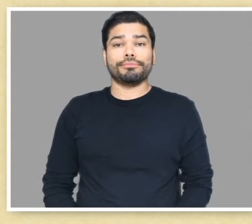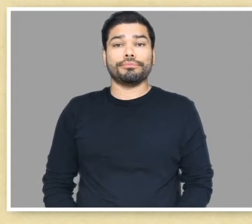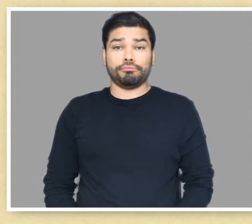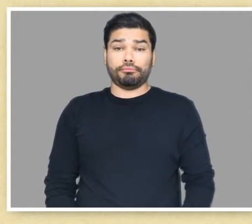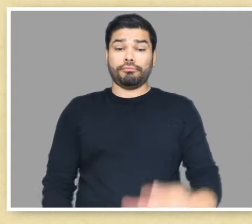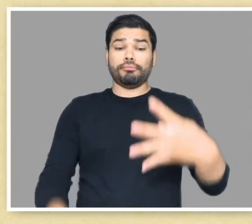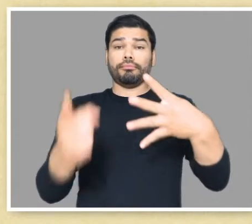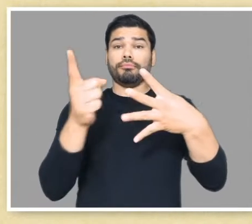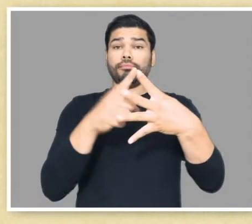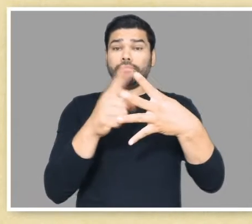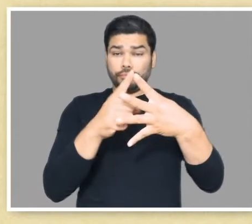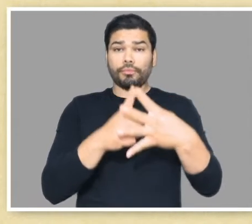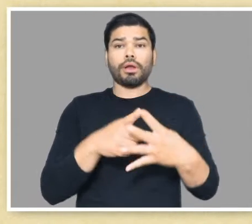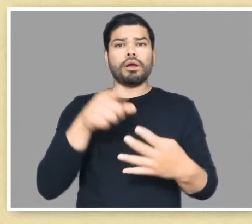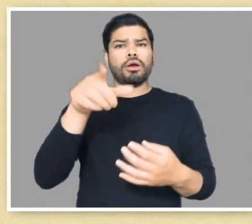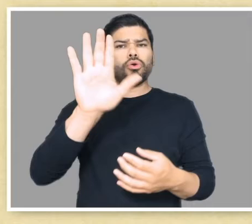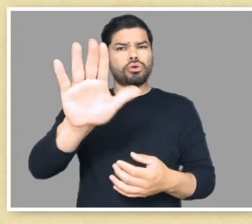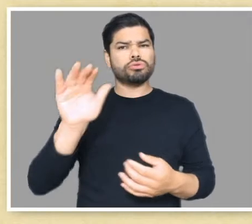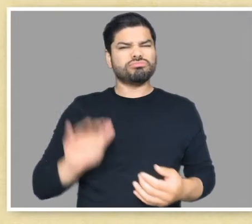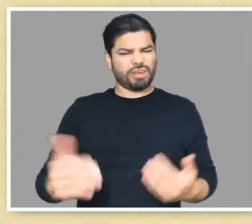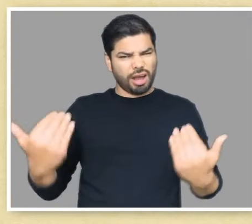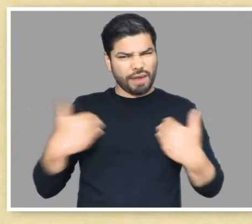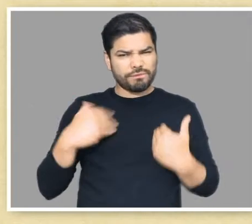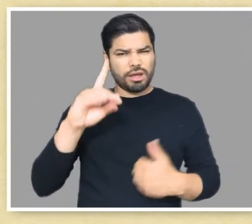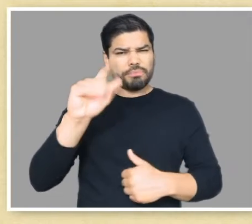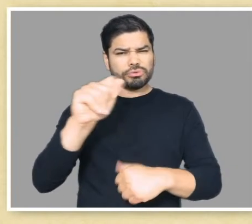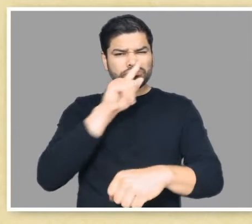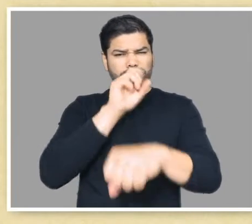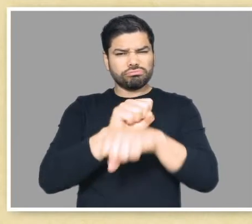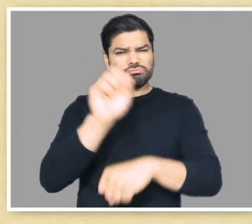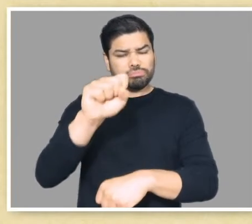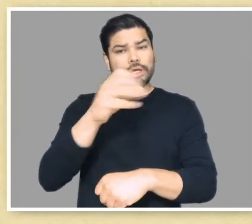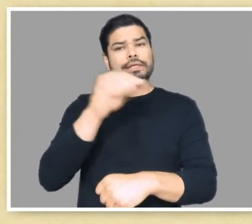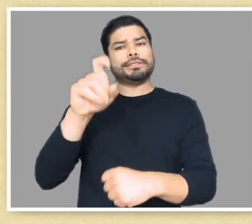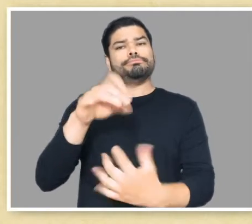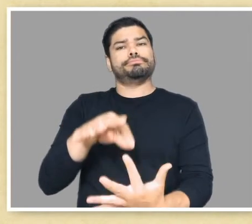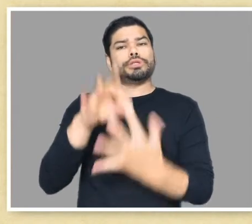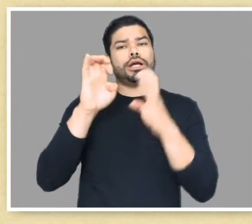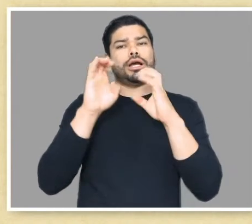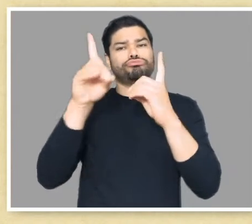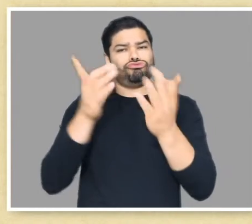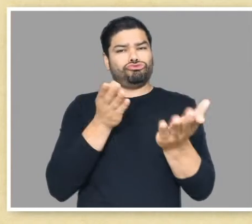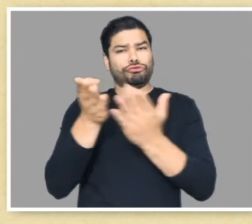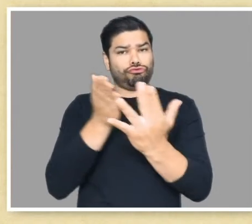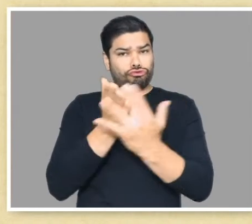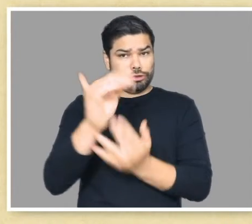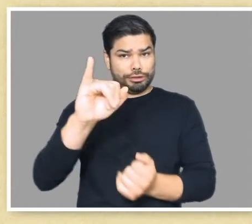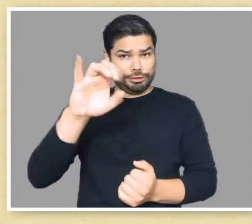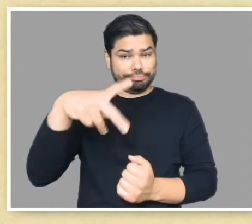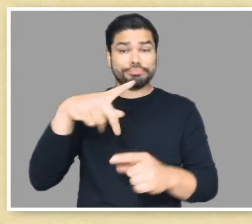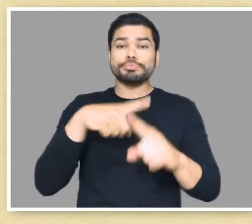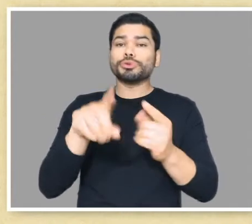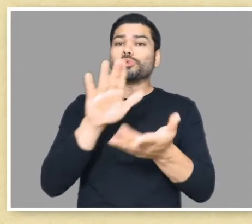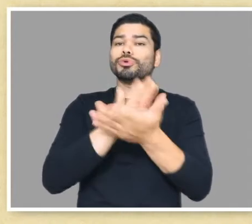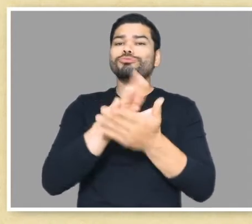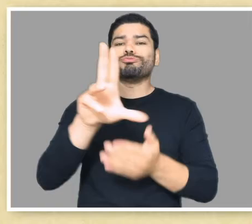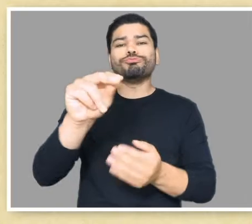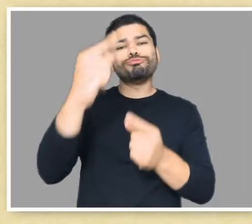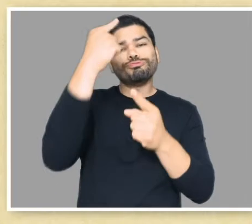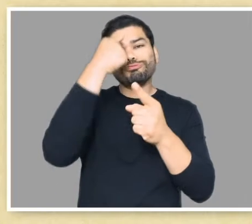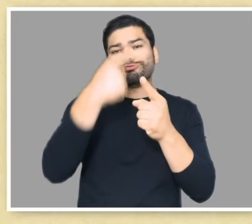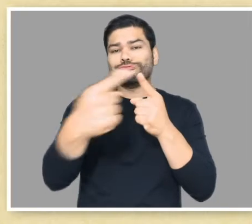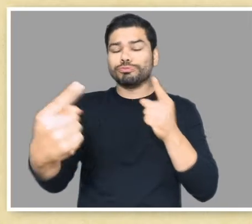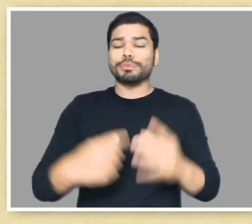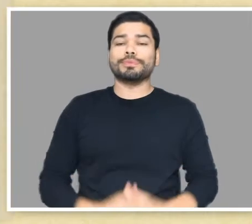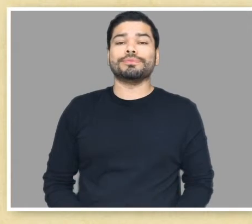process hearing might be an appropriate dispute resolution option. 1. You believe your child has a qualifying disability